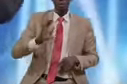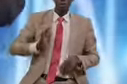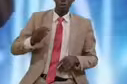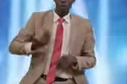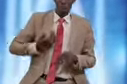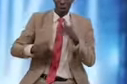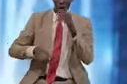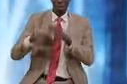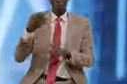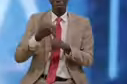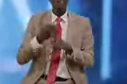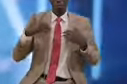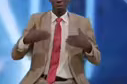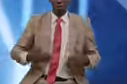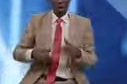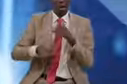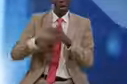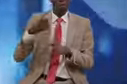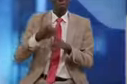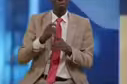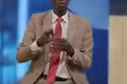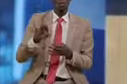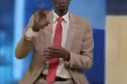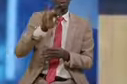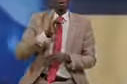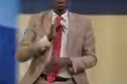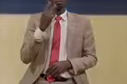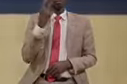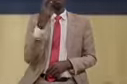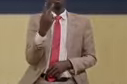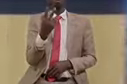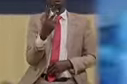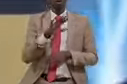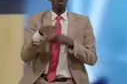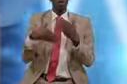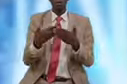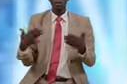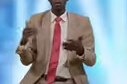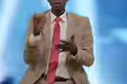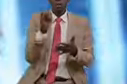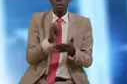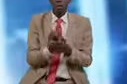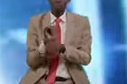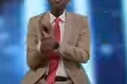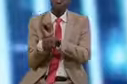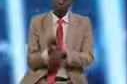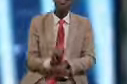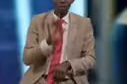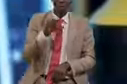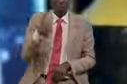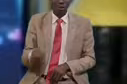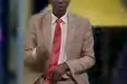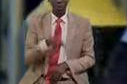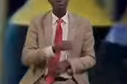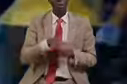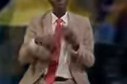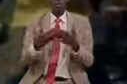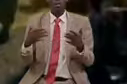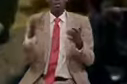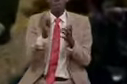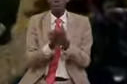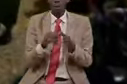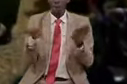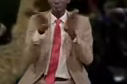your body. I see that. And I see all the things that tied your leg, all the things that blindfolded your